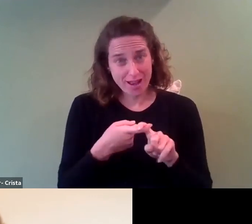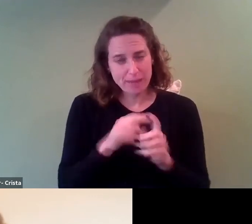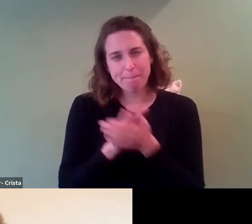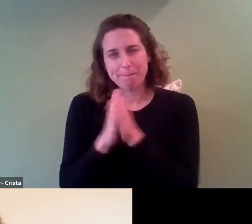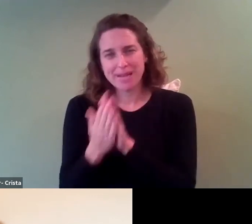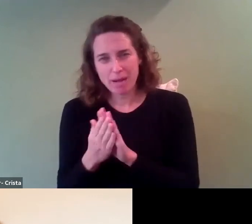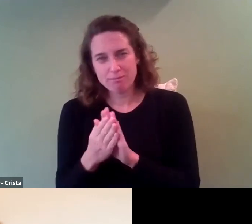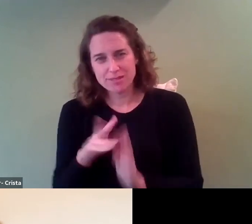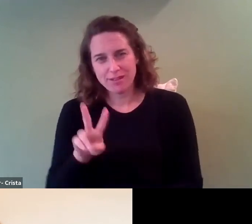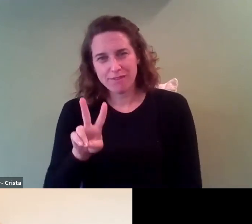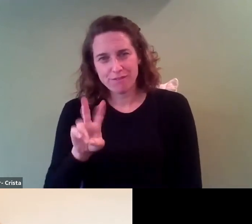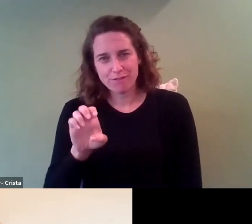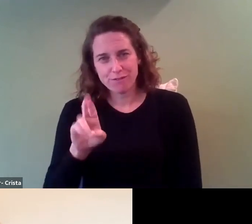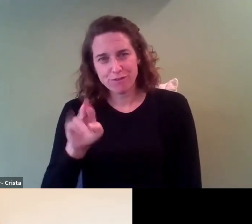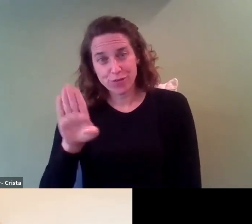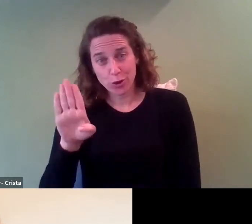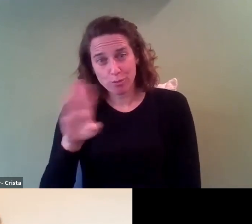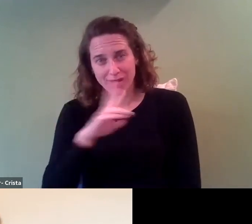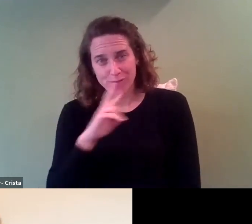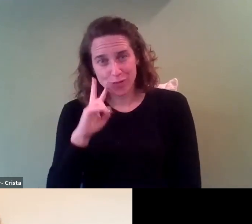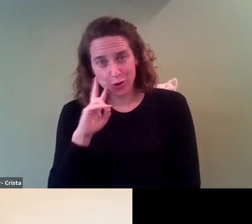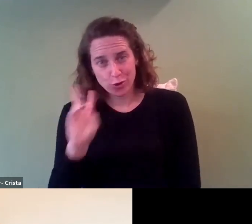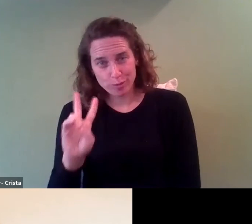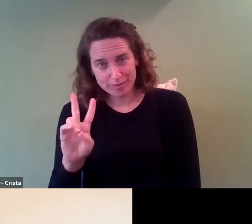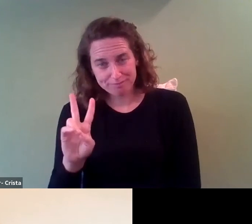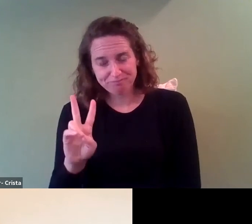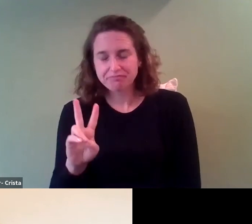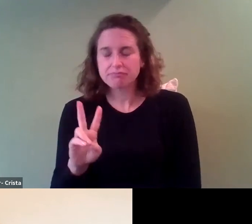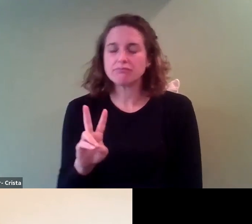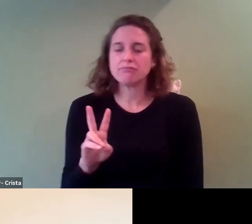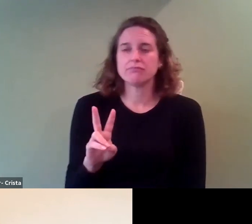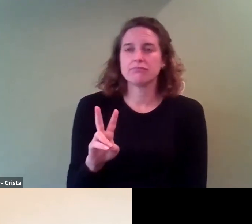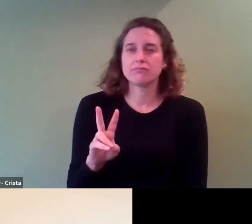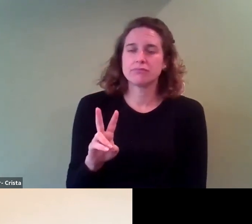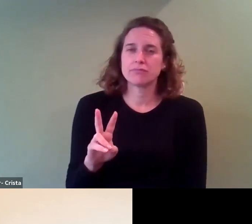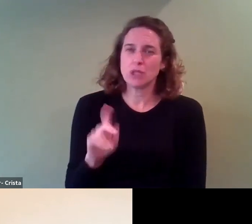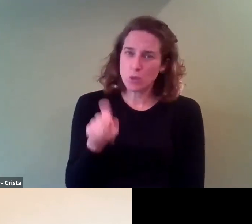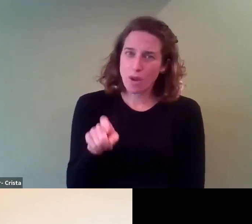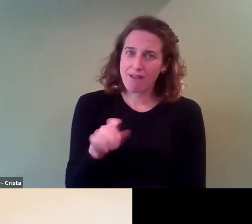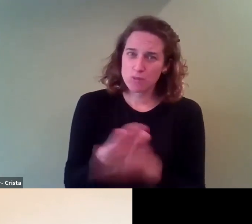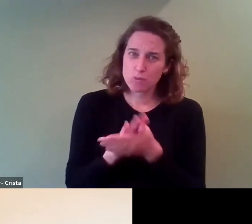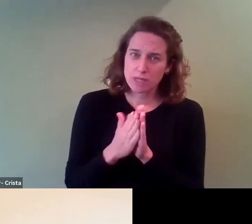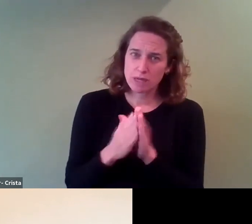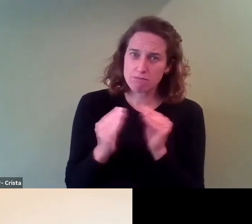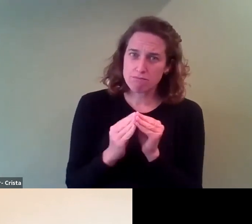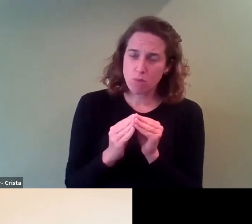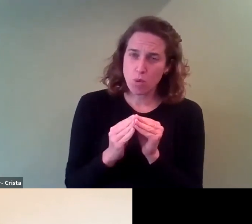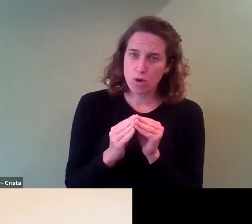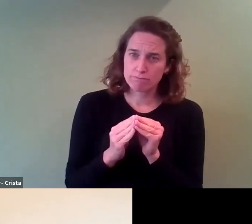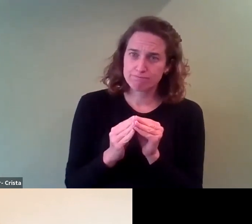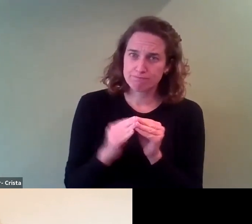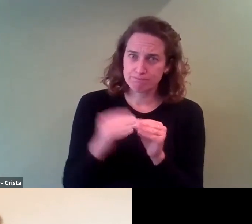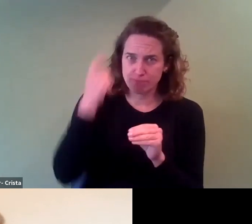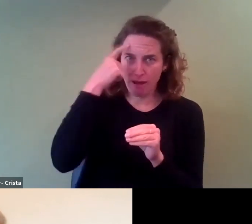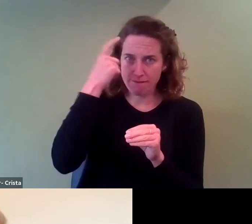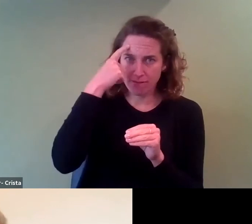I think, being more deliberate about, it's so easy to friend. It's so easy to